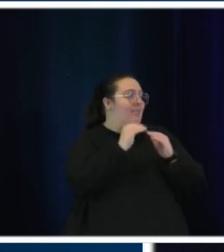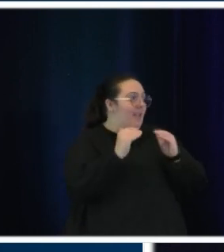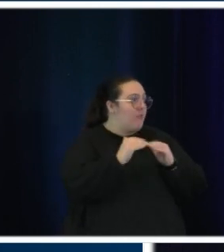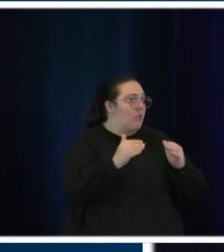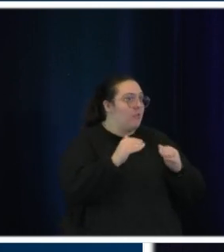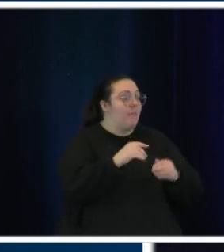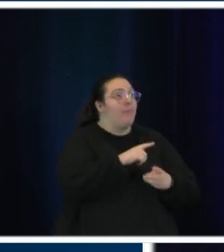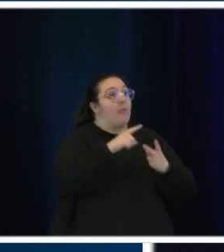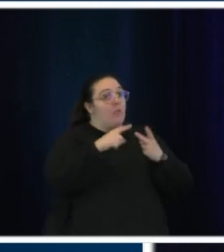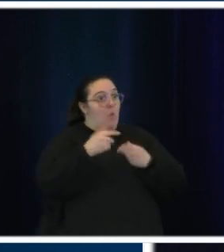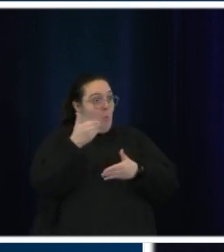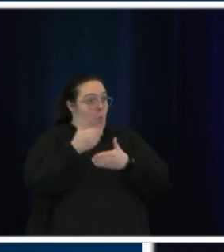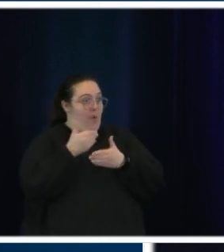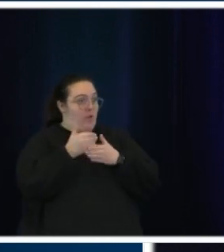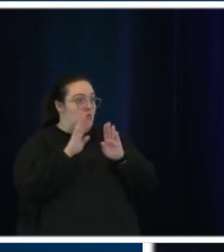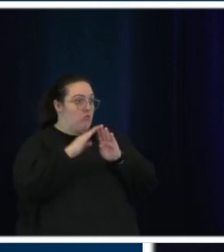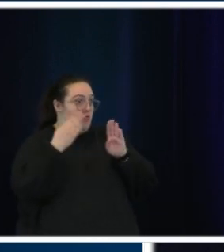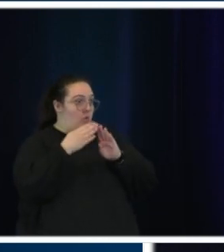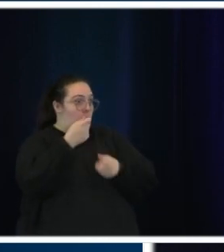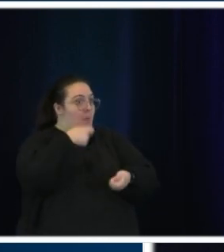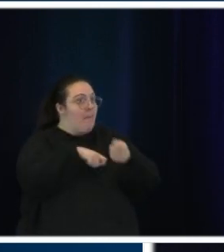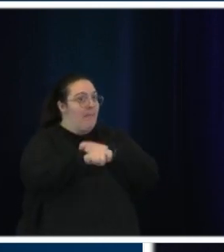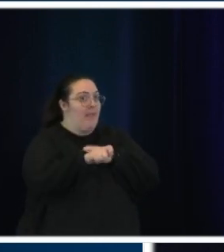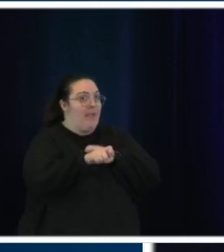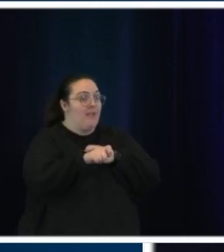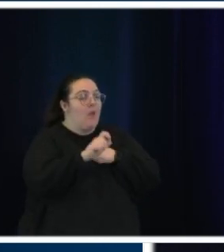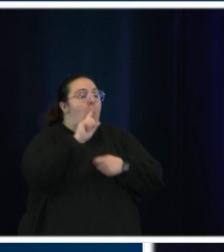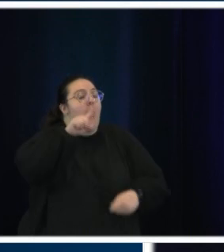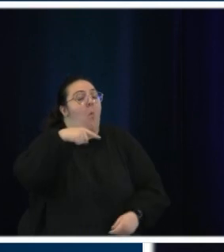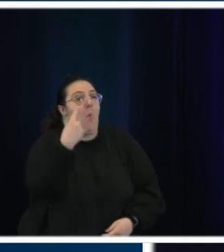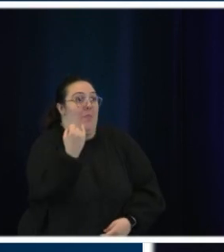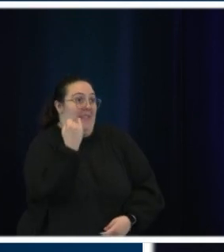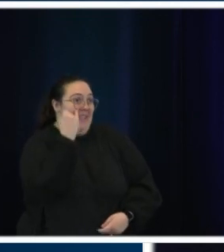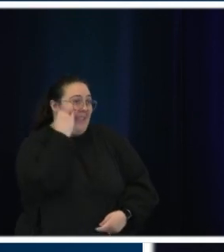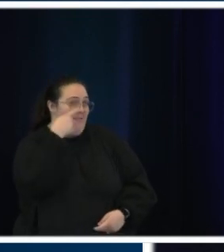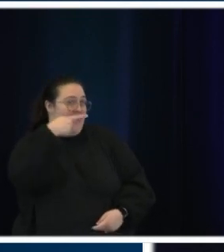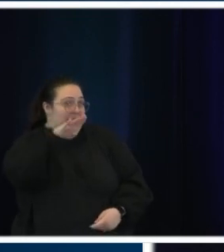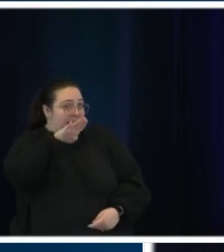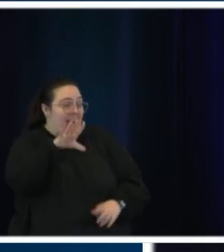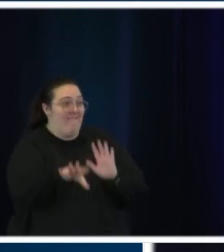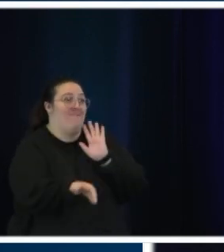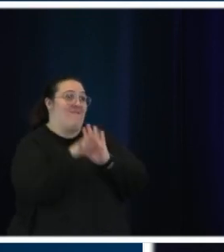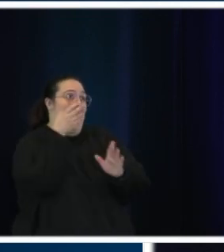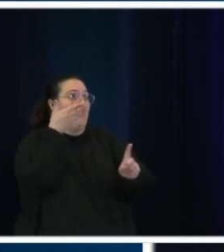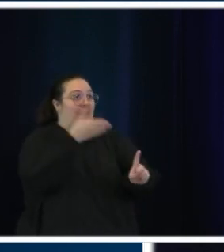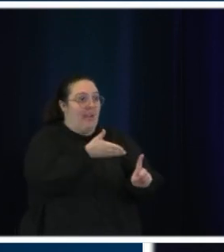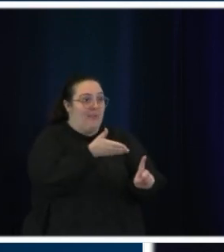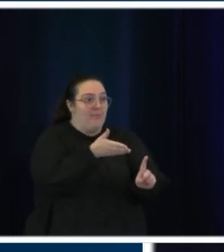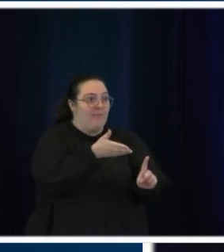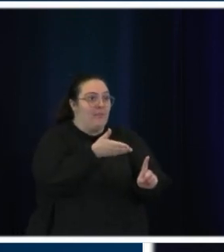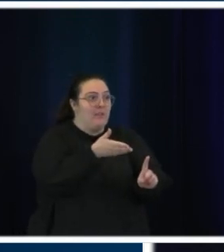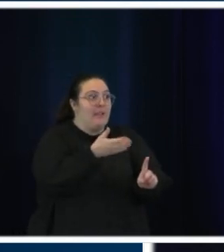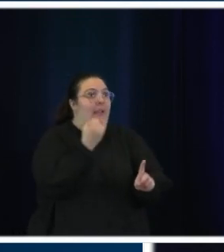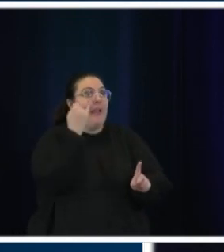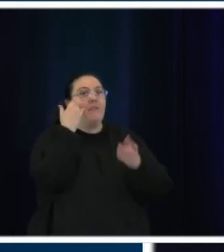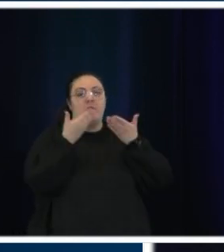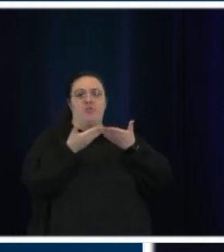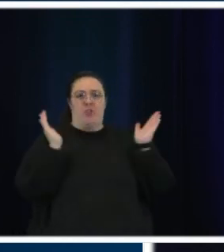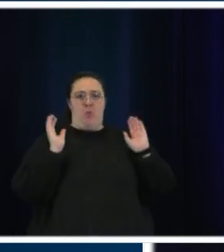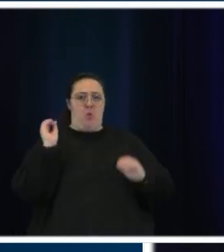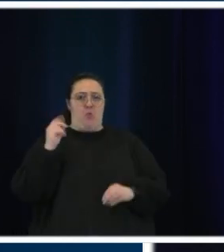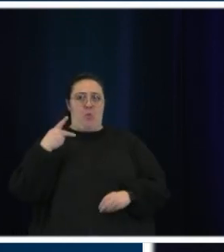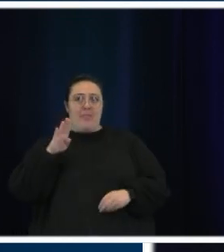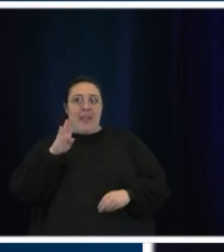and doors, this would only be if we find lead. This is not going to be available for just efficiency